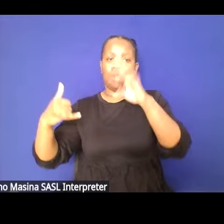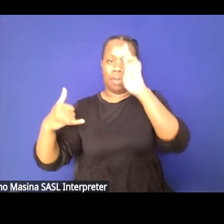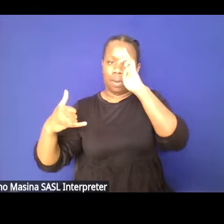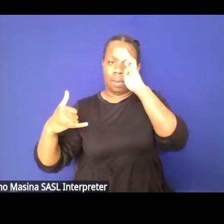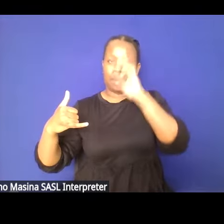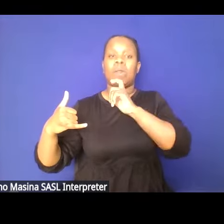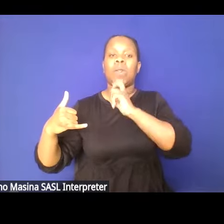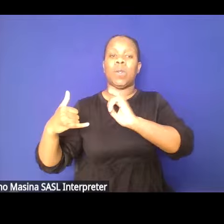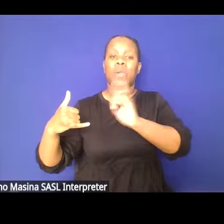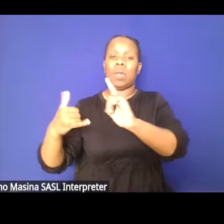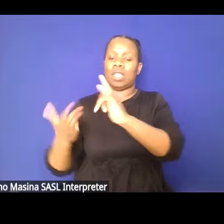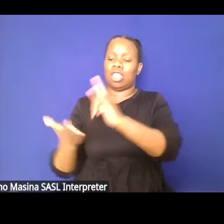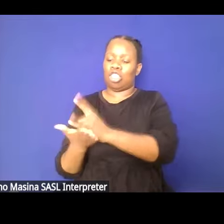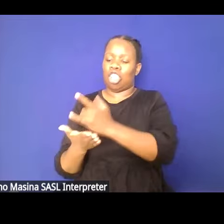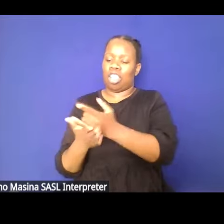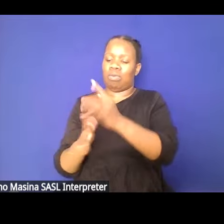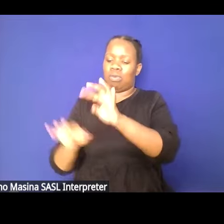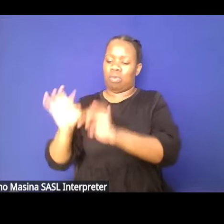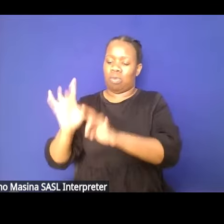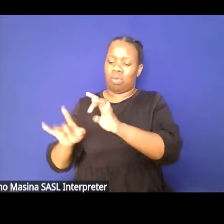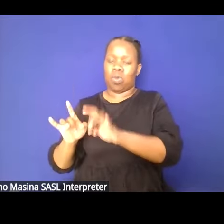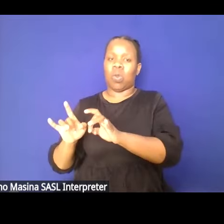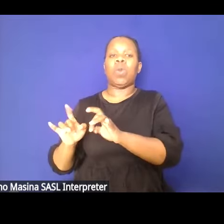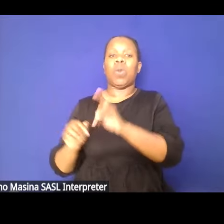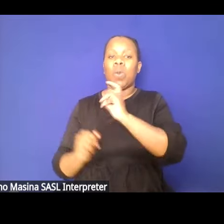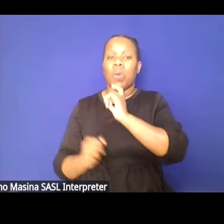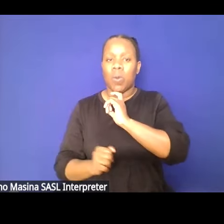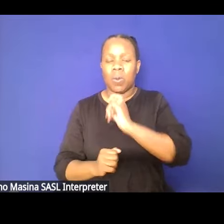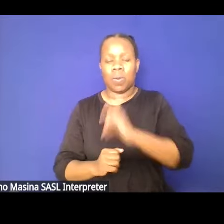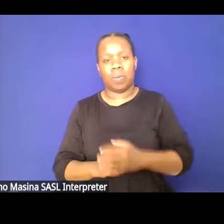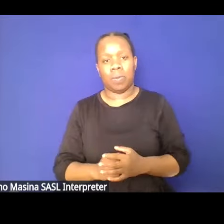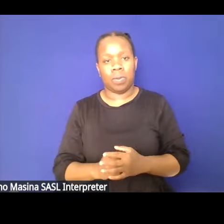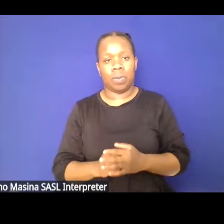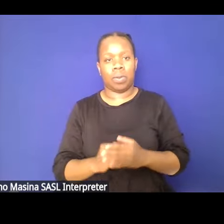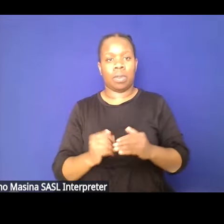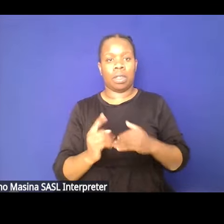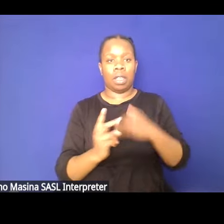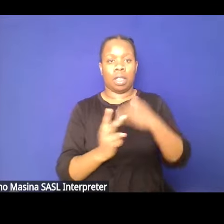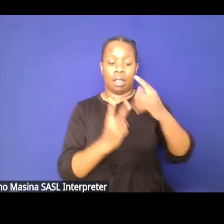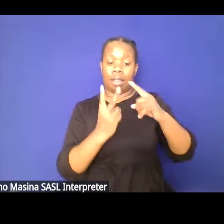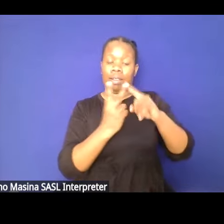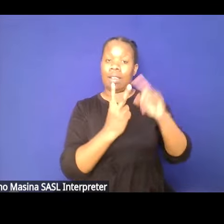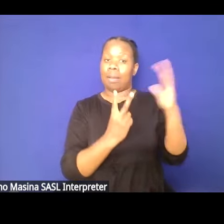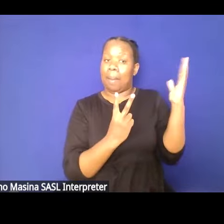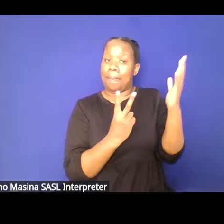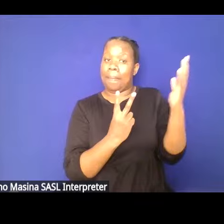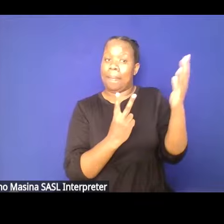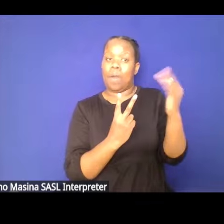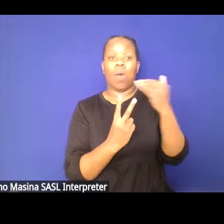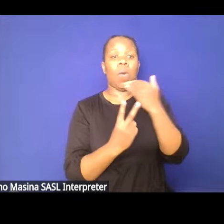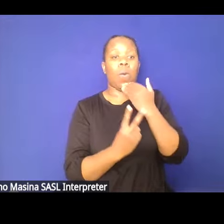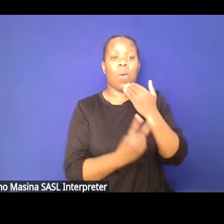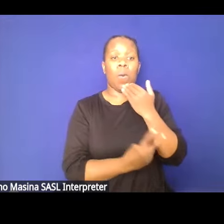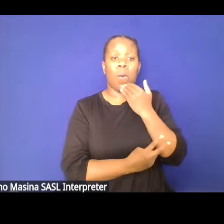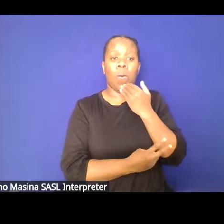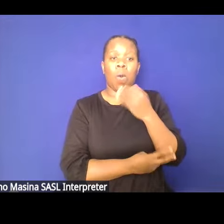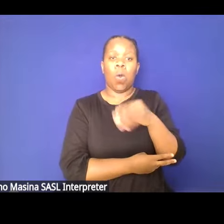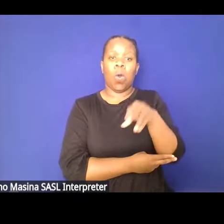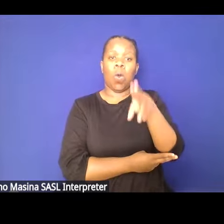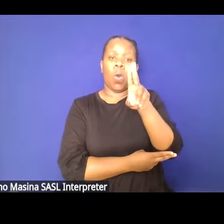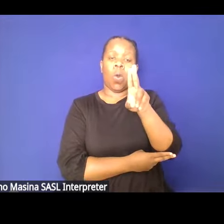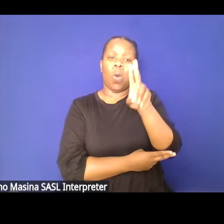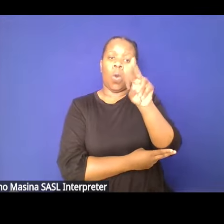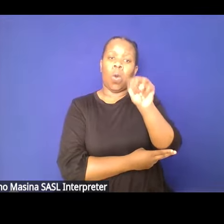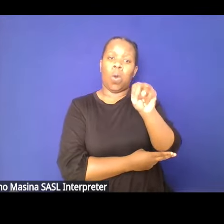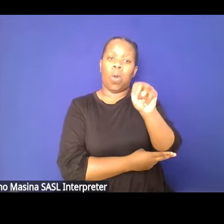ask your questions within the chatbot. Our next presenter will be Mr. Koenraad Burger. Sorry,